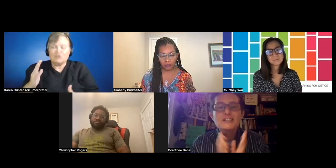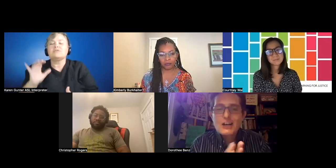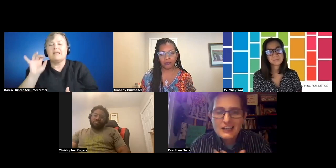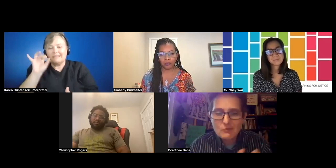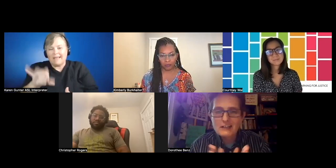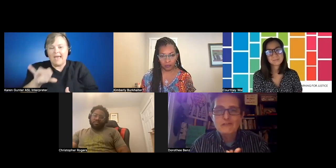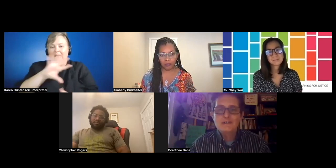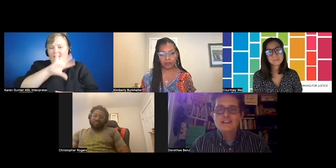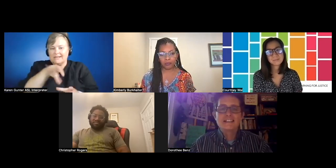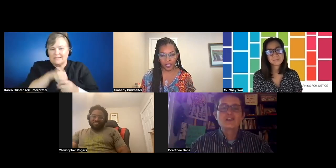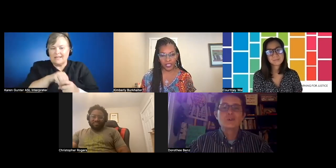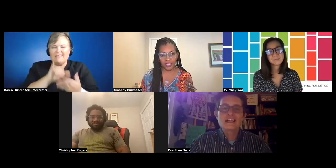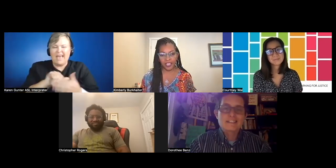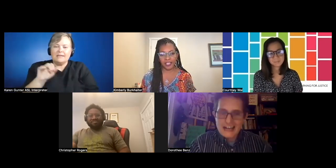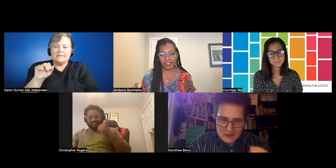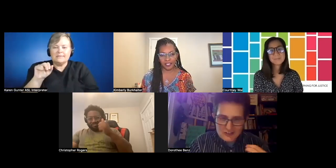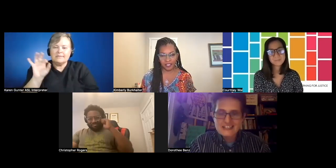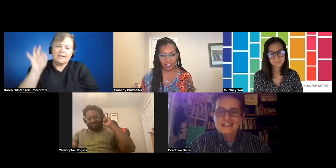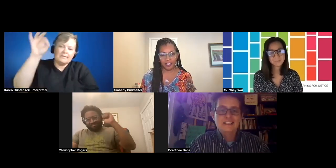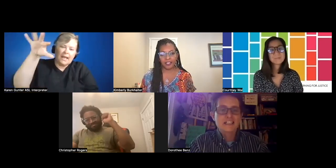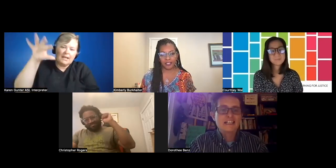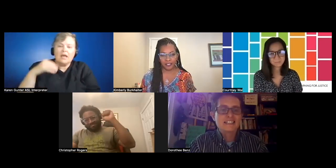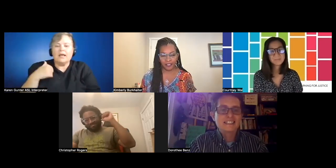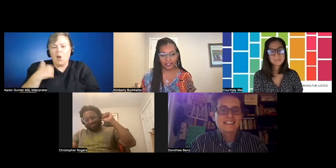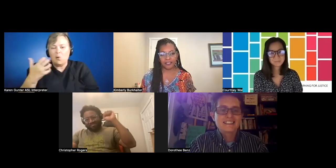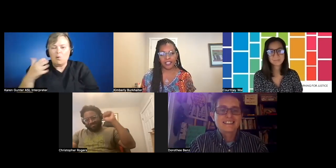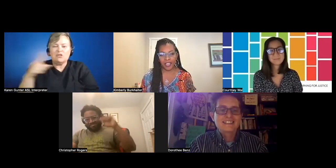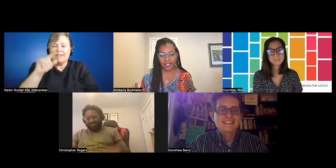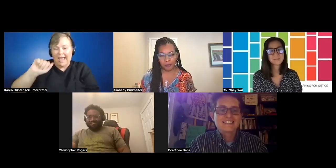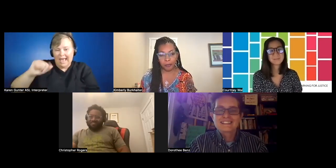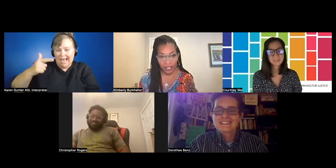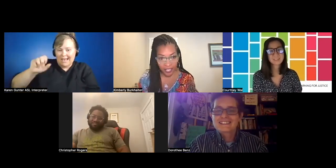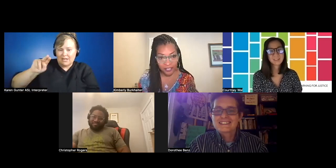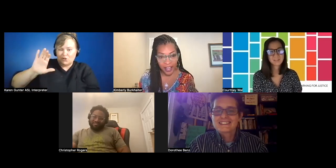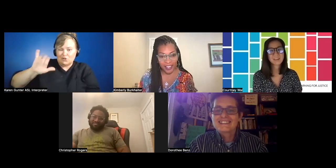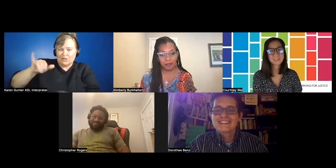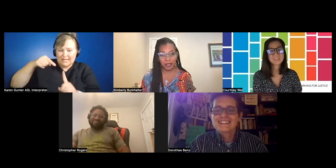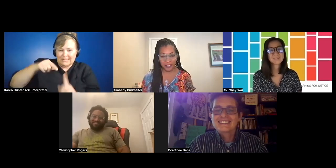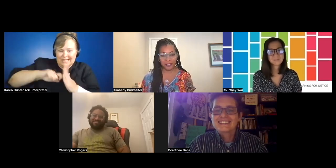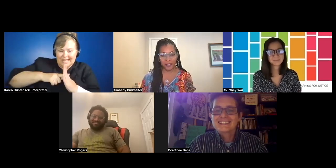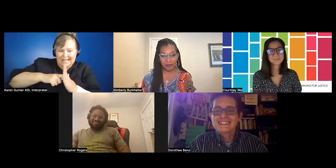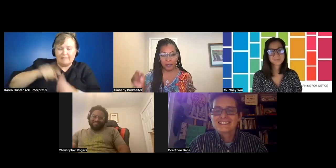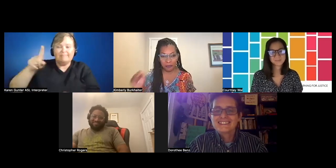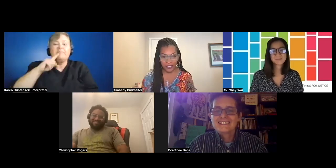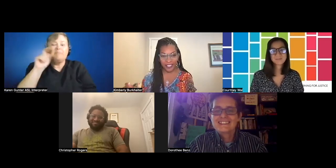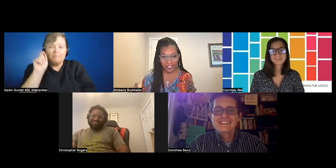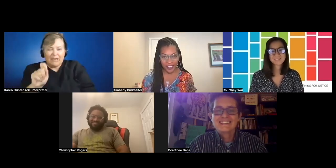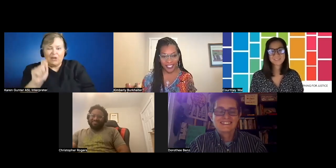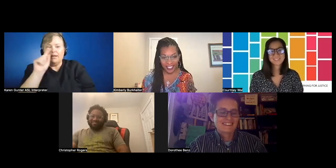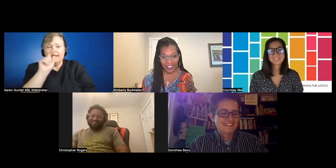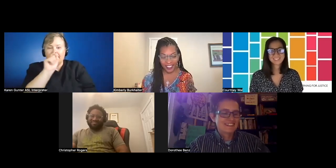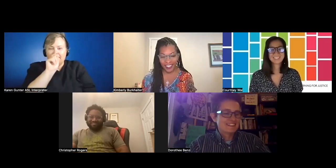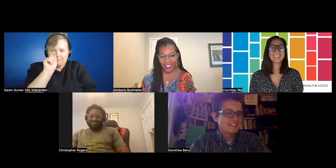that's the nugget I want everybody to take away. Yes. Agency is the key. Yes, period, right? Period. We could put a period